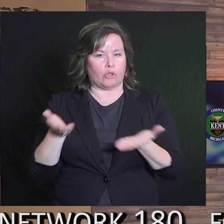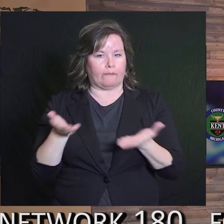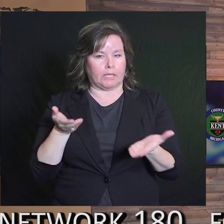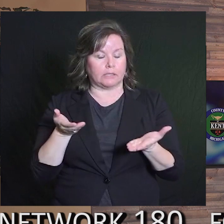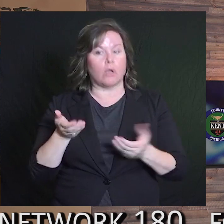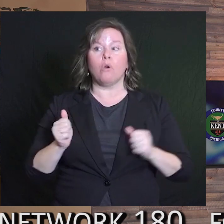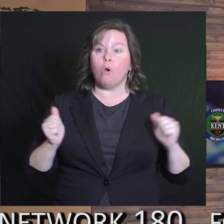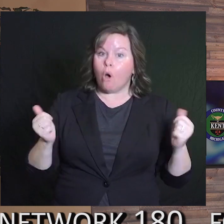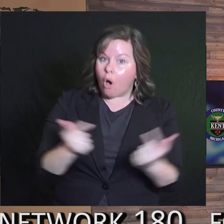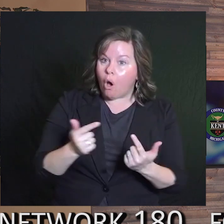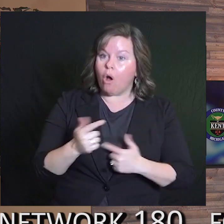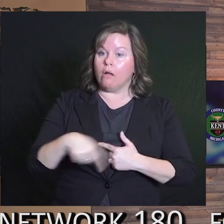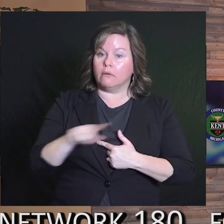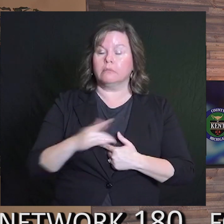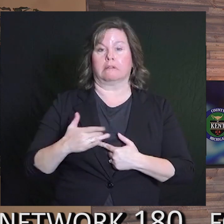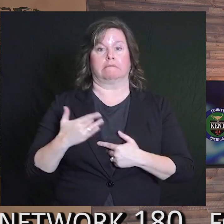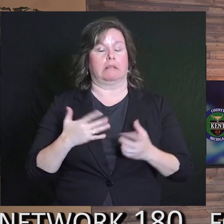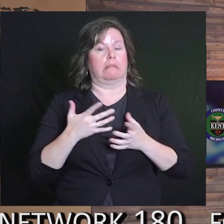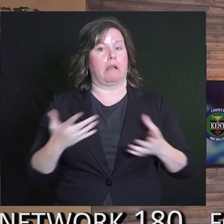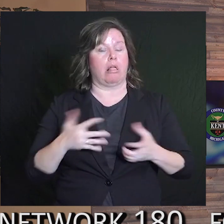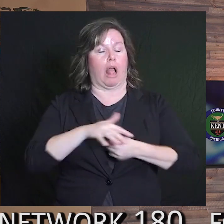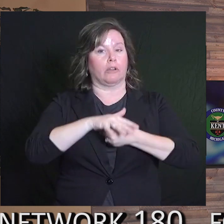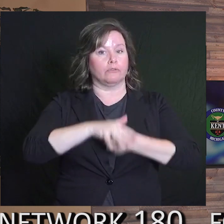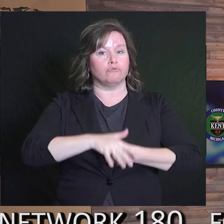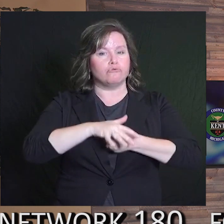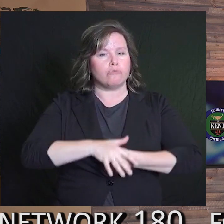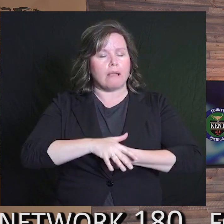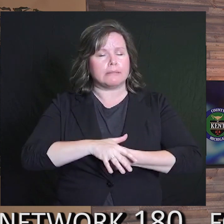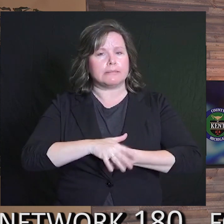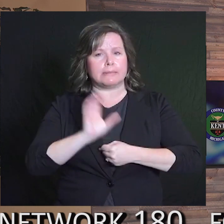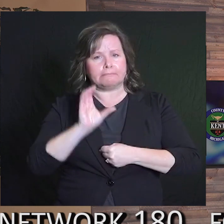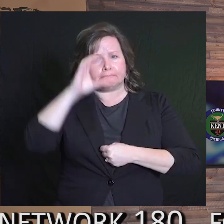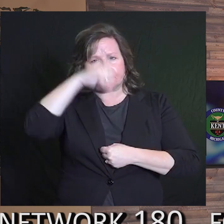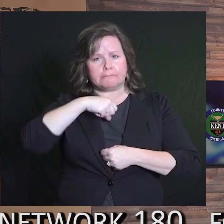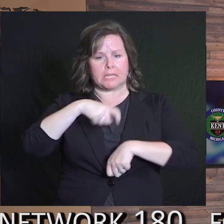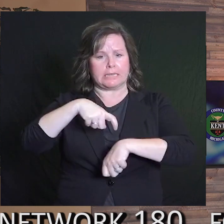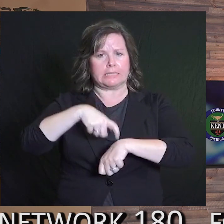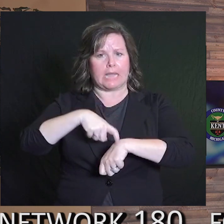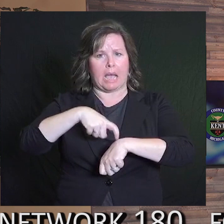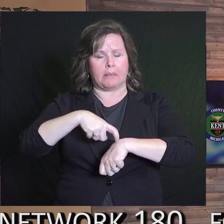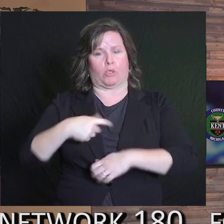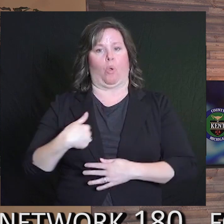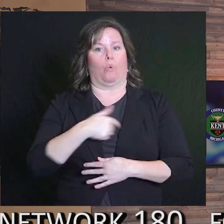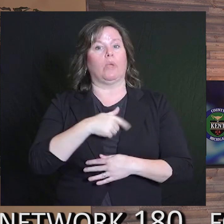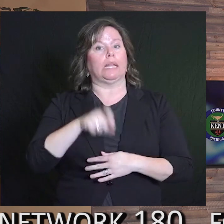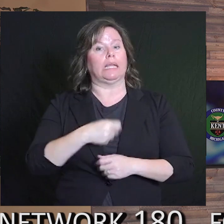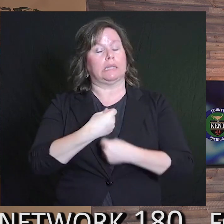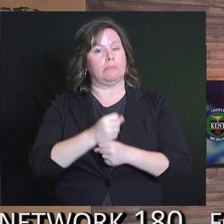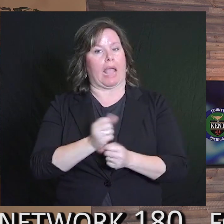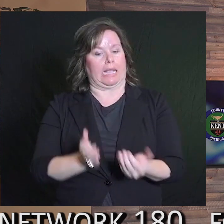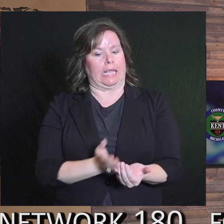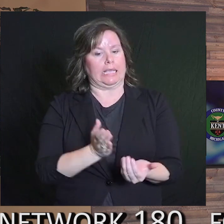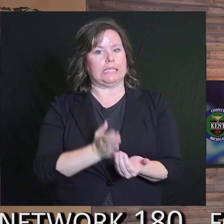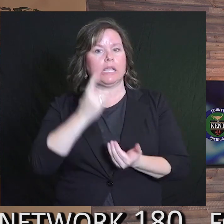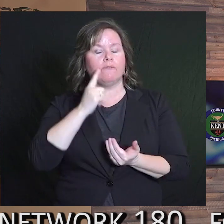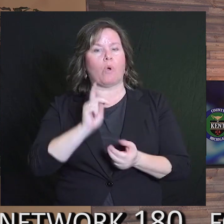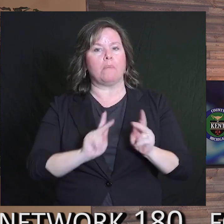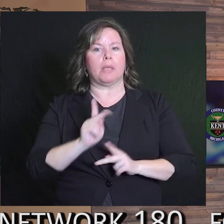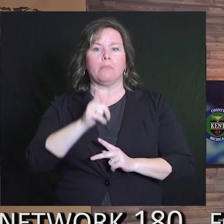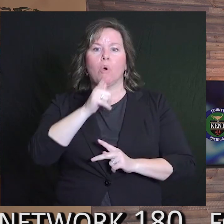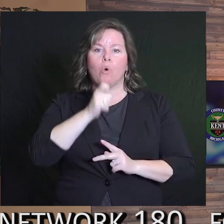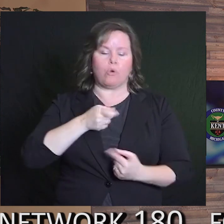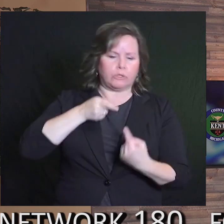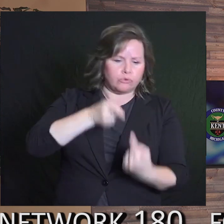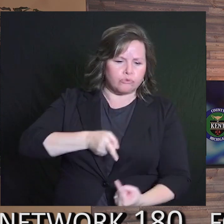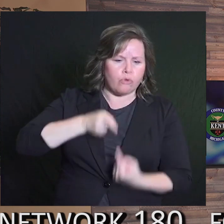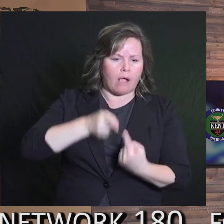all under a lot of stress, and these are unusual times. We need to make it very easy for people who are struggling with substance use or